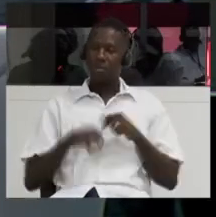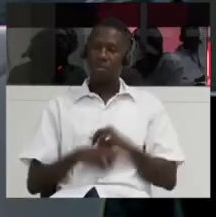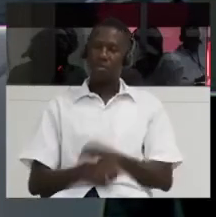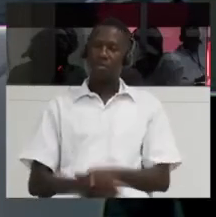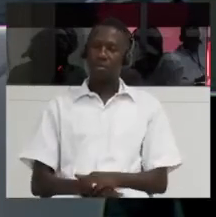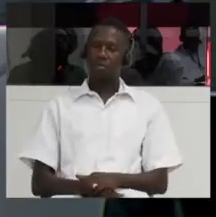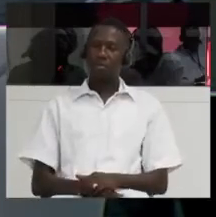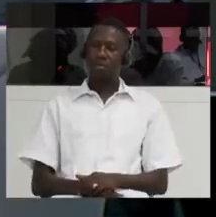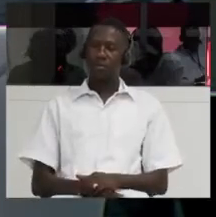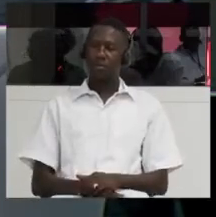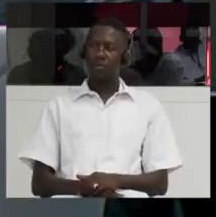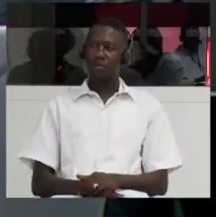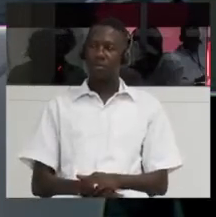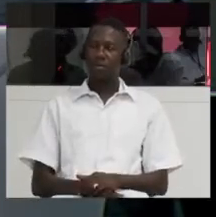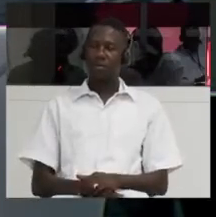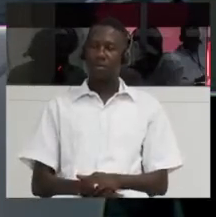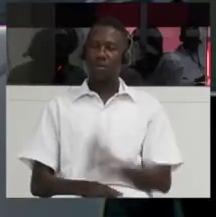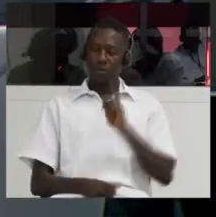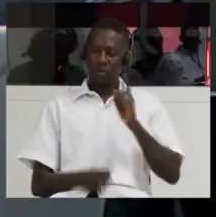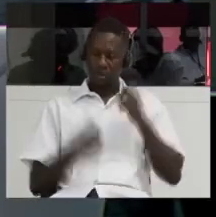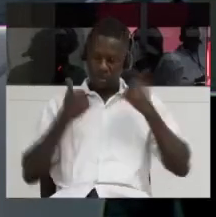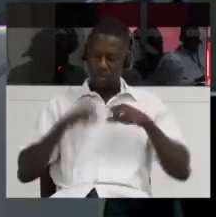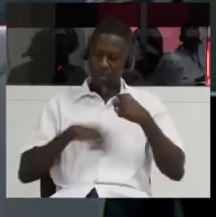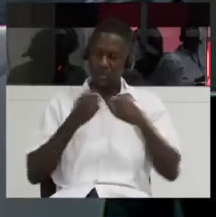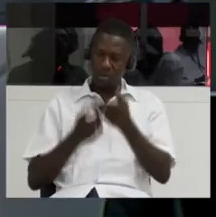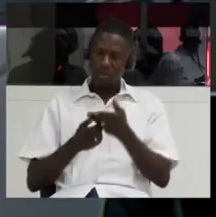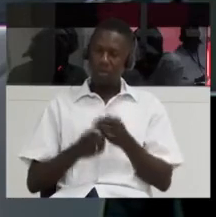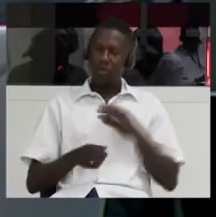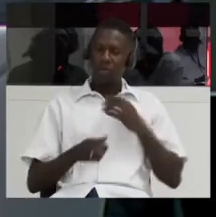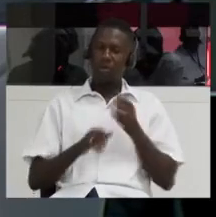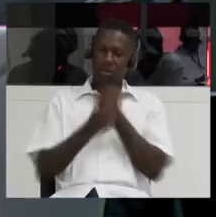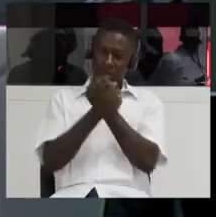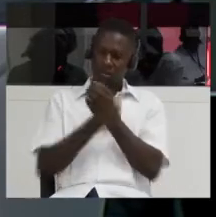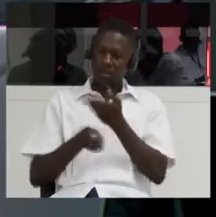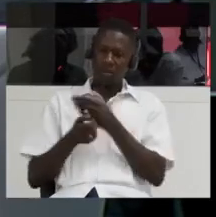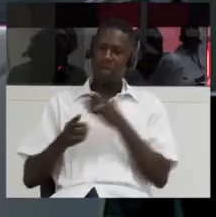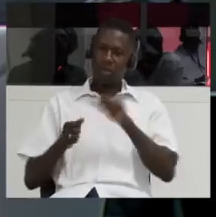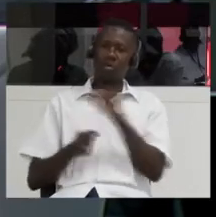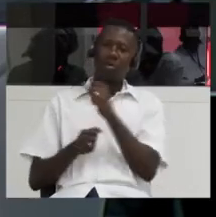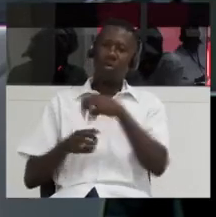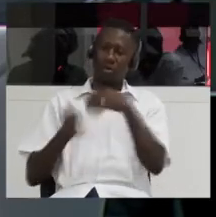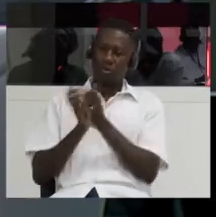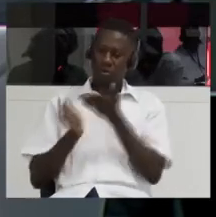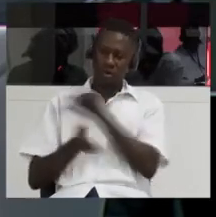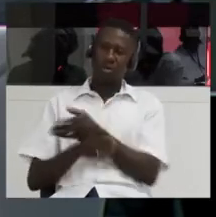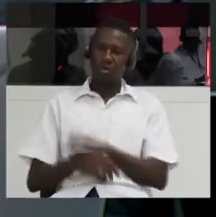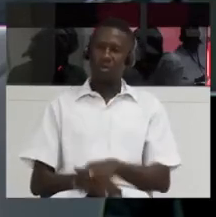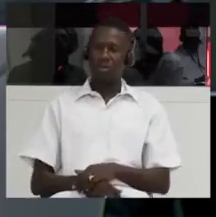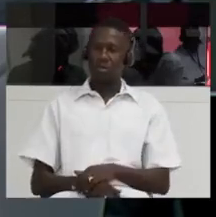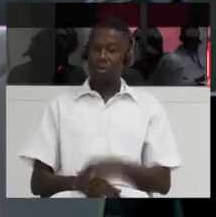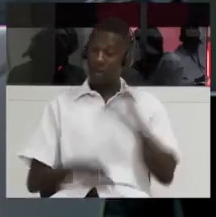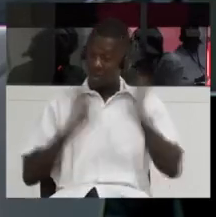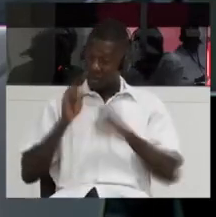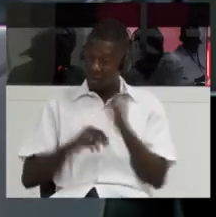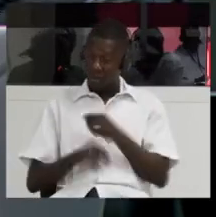He was also detained where the rest were. Did they beat him? Not in my presence. Nothing happened to him? At that moment.